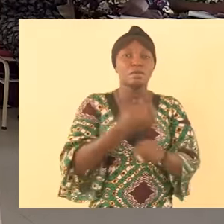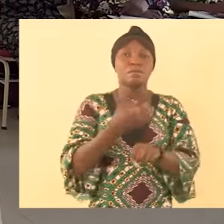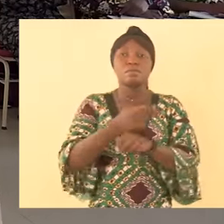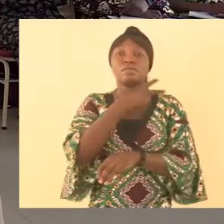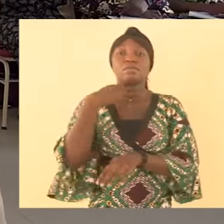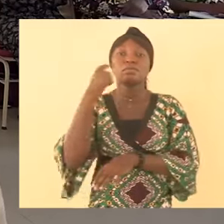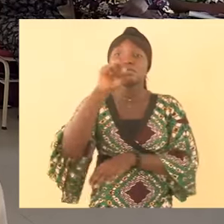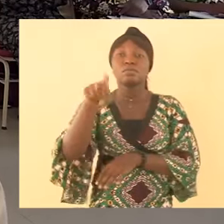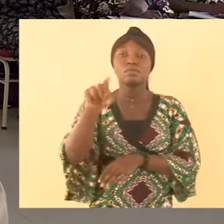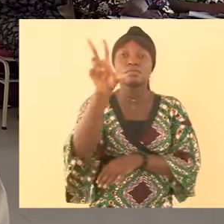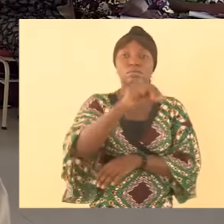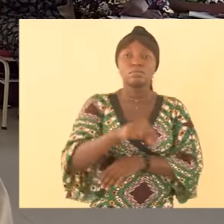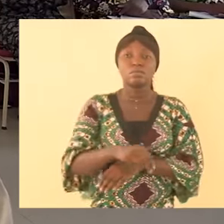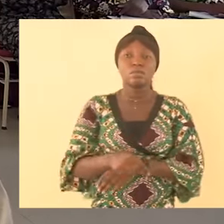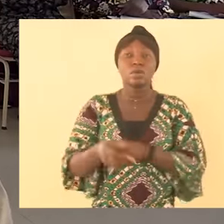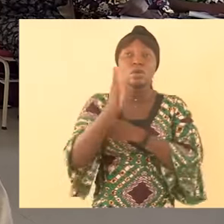Do I look like a begging priest?